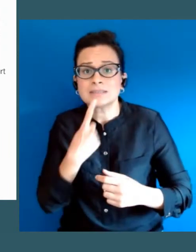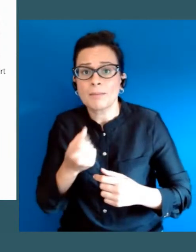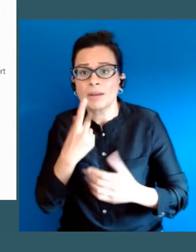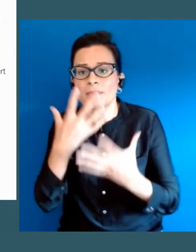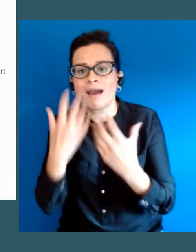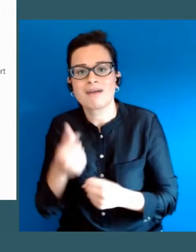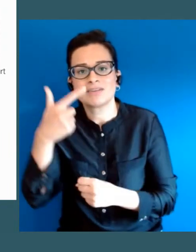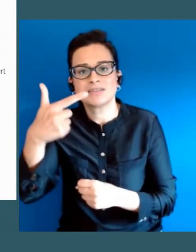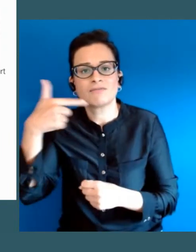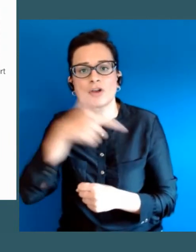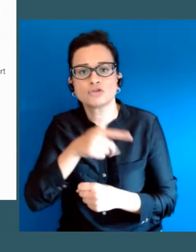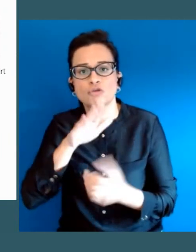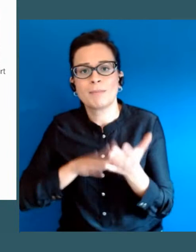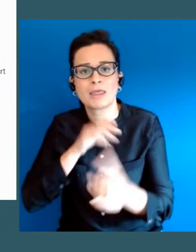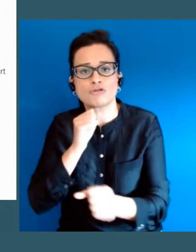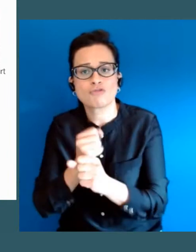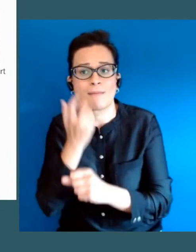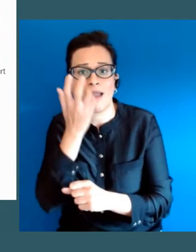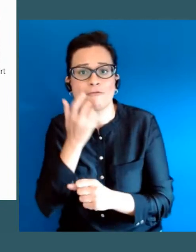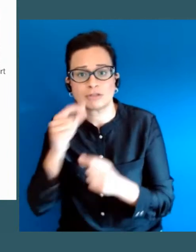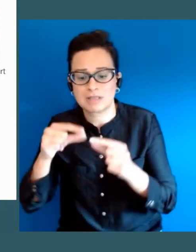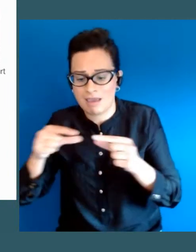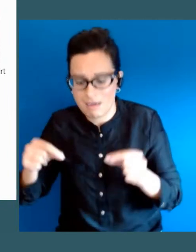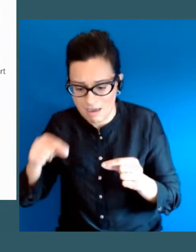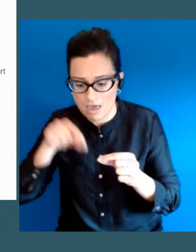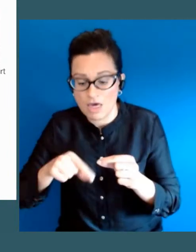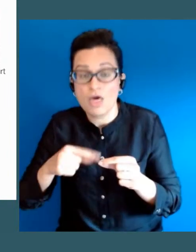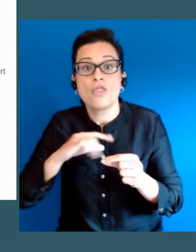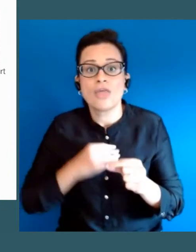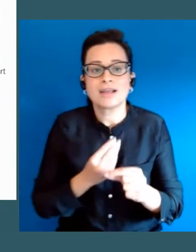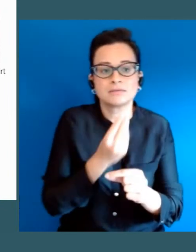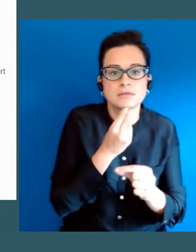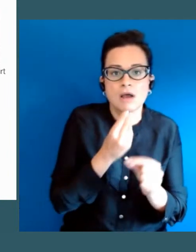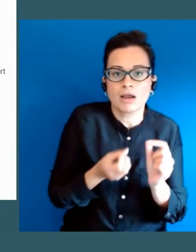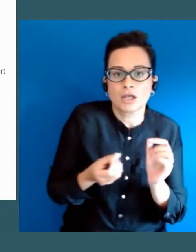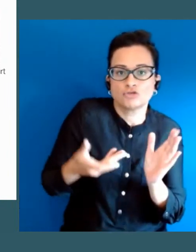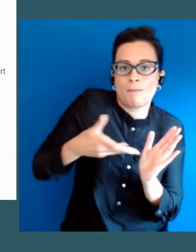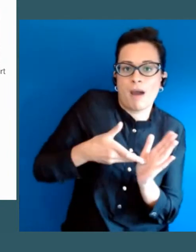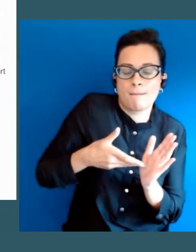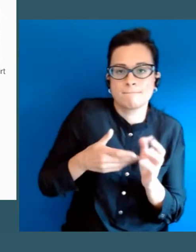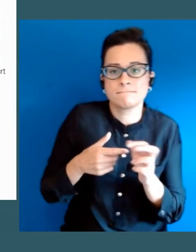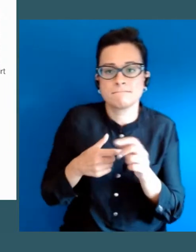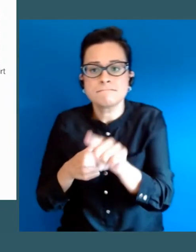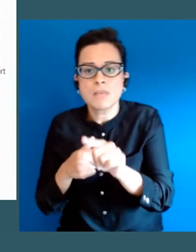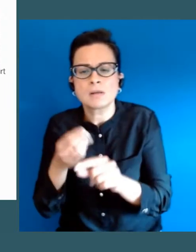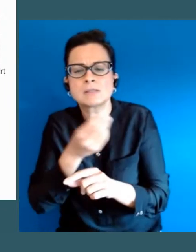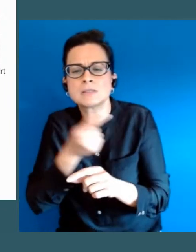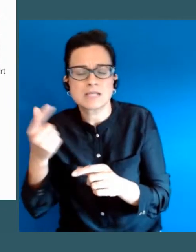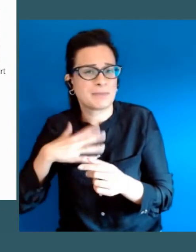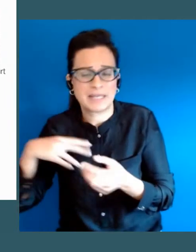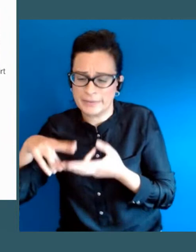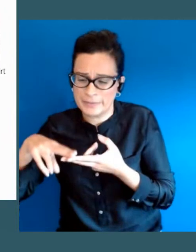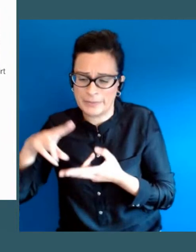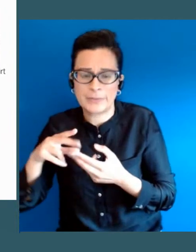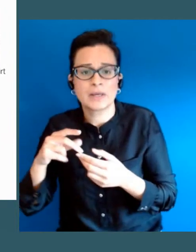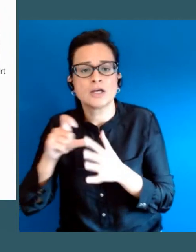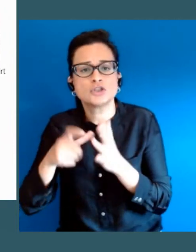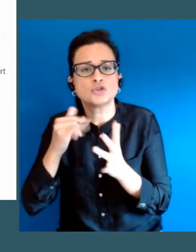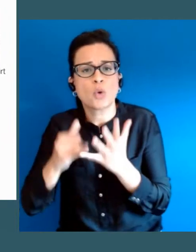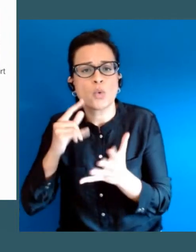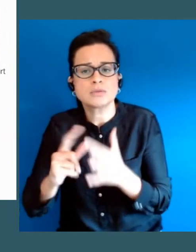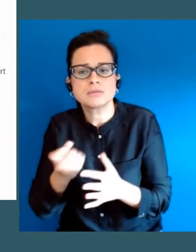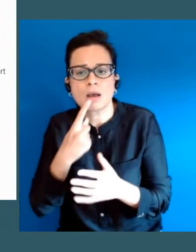milligrams a day in them, and then we would use the diet to top up that. But in some cases, we may need a higher supplement as well, nearer to